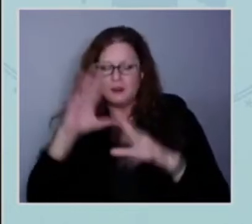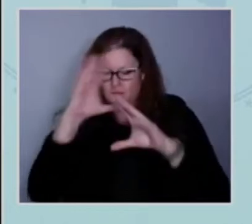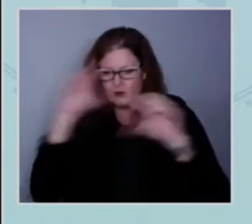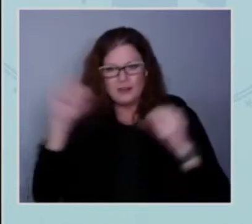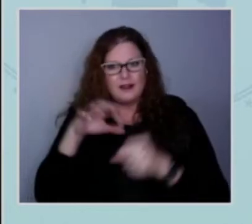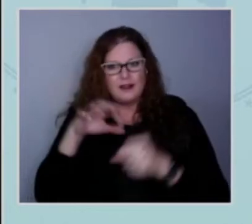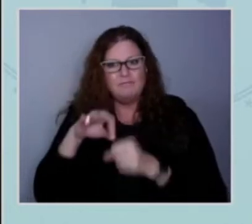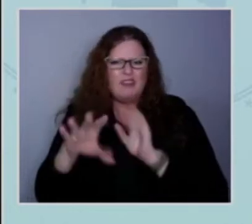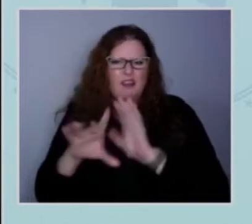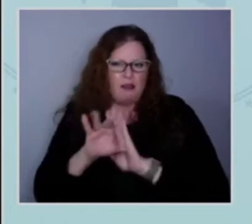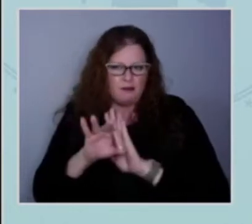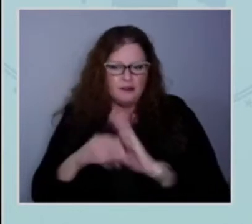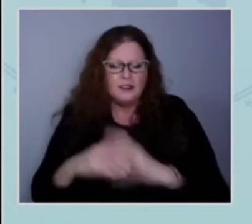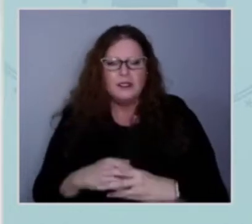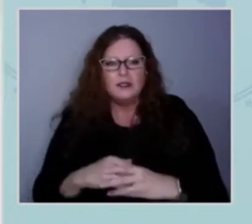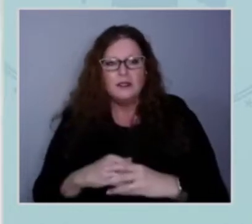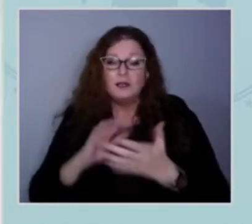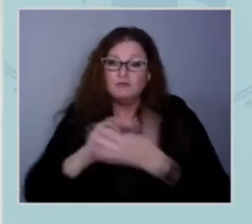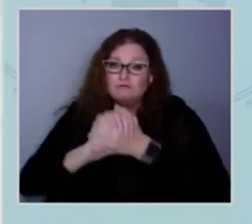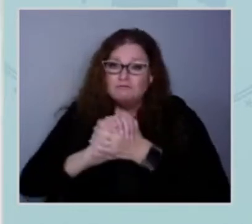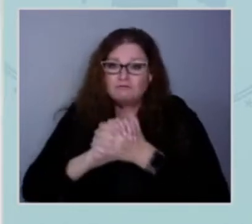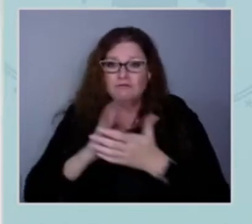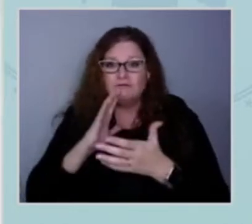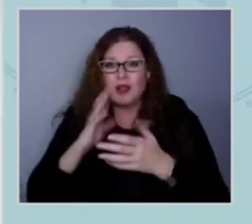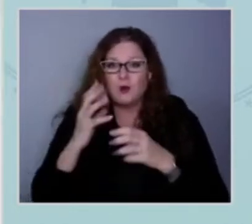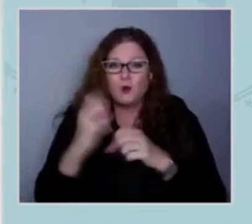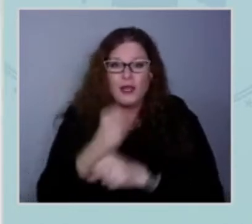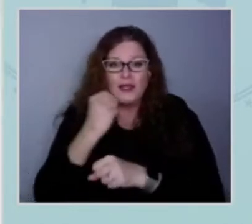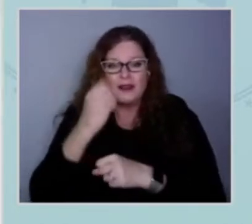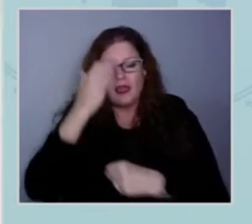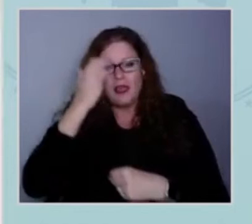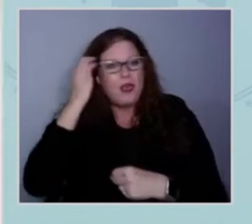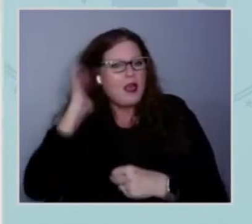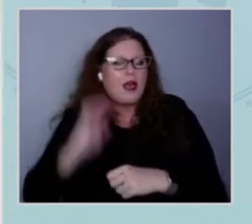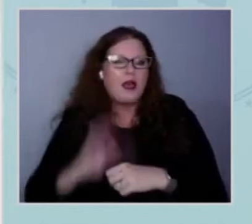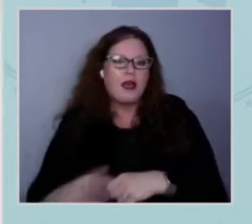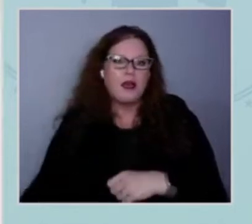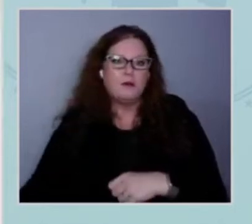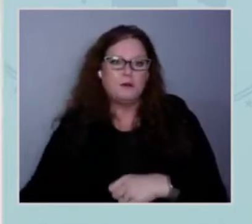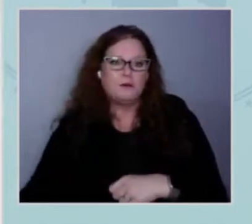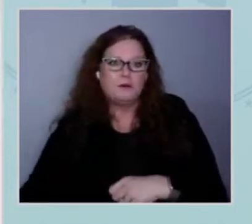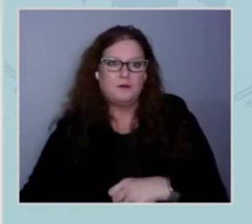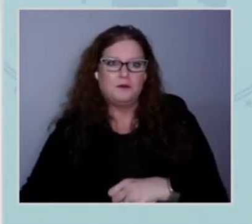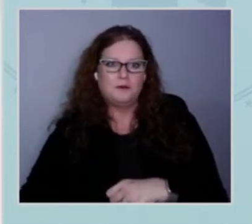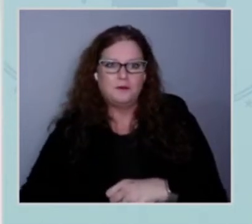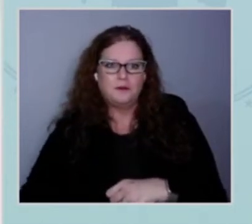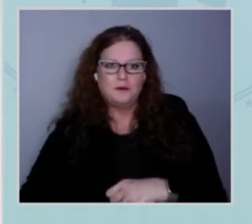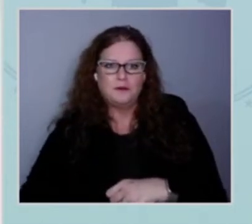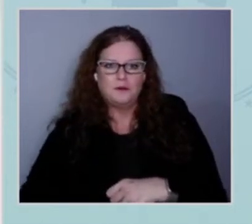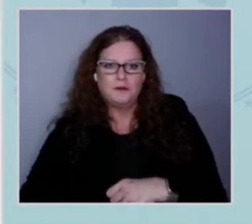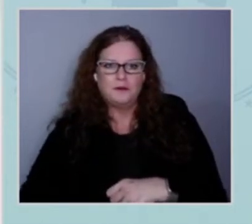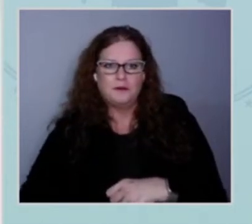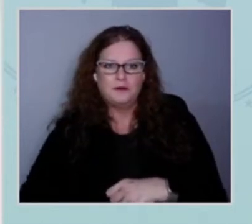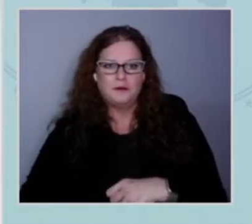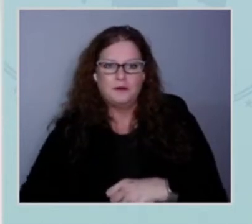Yes, I want to say thank you so much for this opportunity, President-elect, and congratulations on your